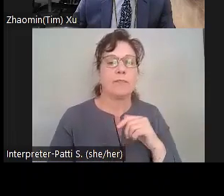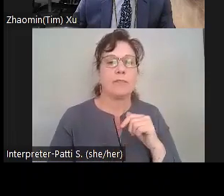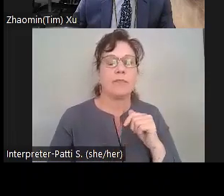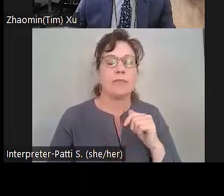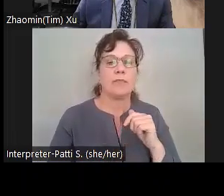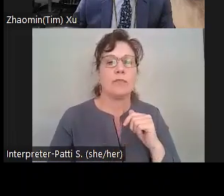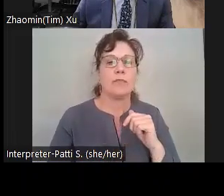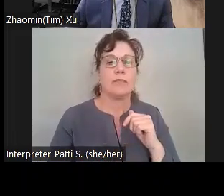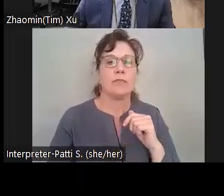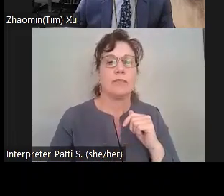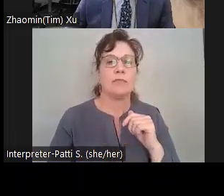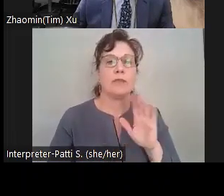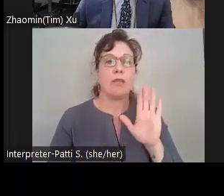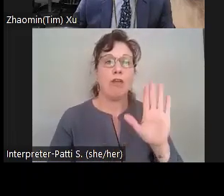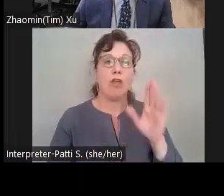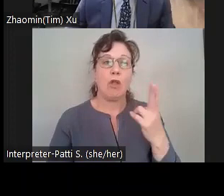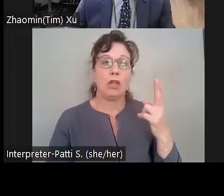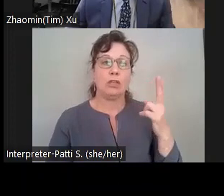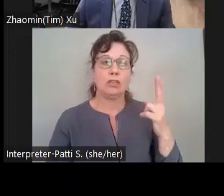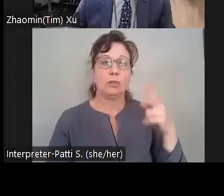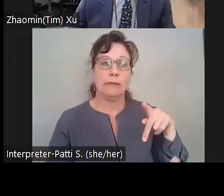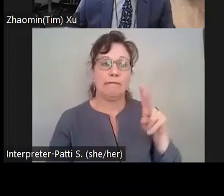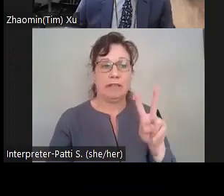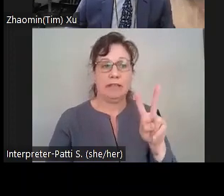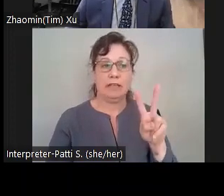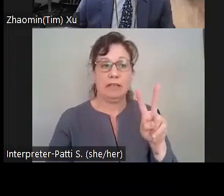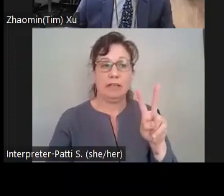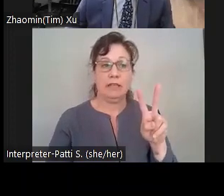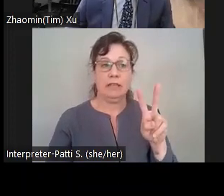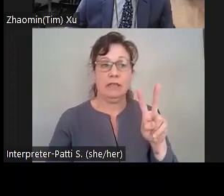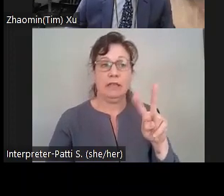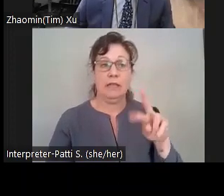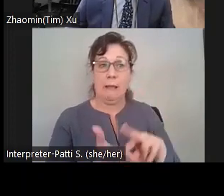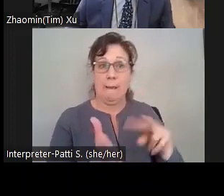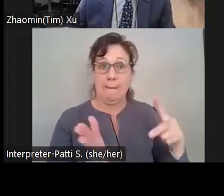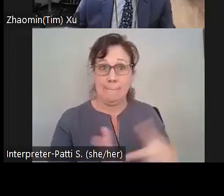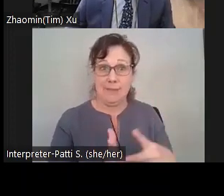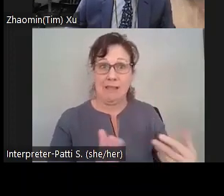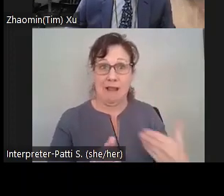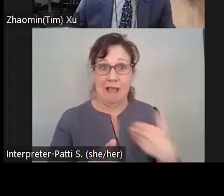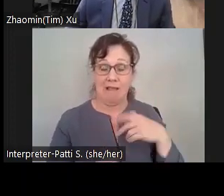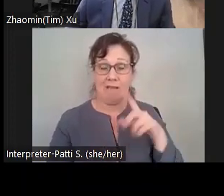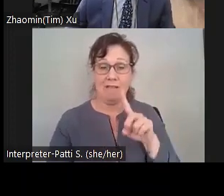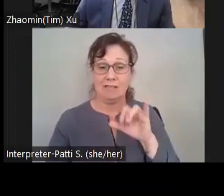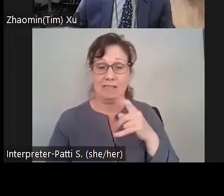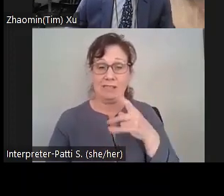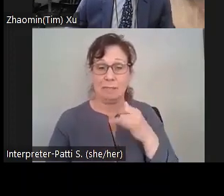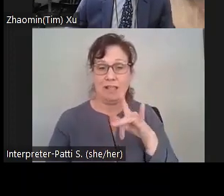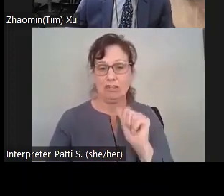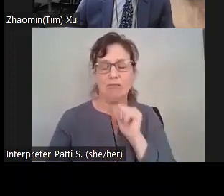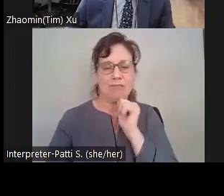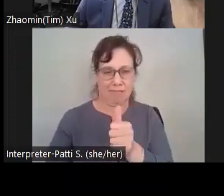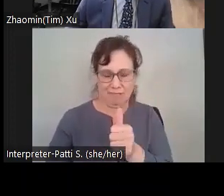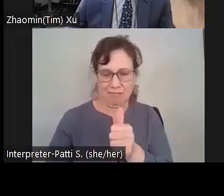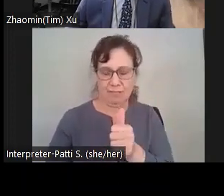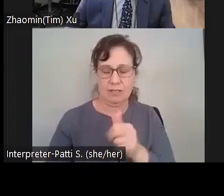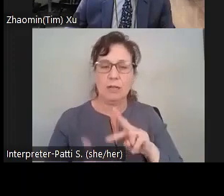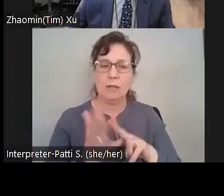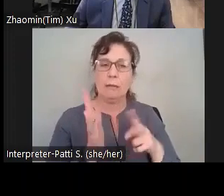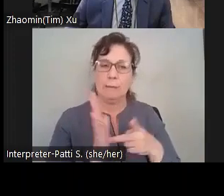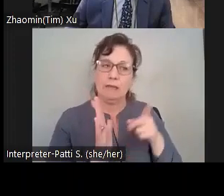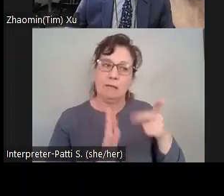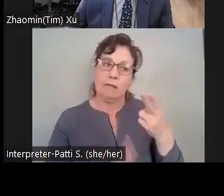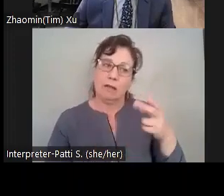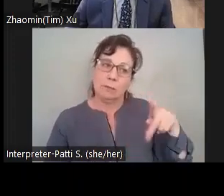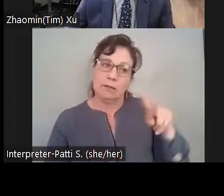the presence of their HPV does not necessarily correlate to whether or not they have dysplasia. So ideally, the HPV testing should be done if the pap